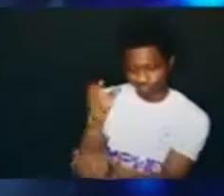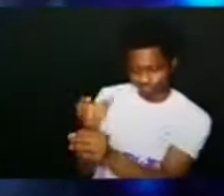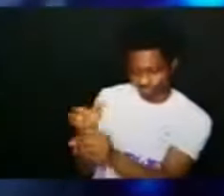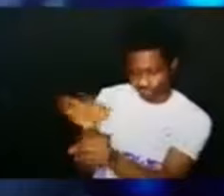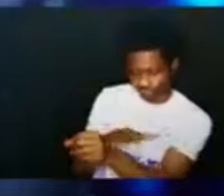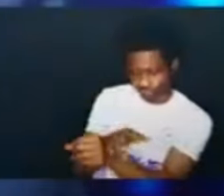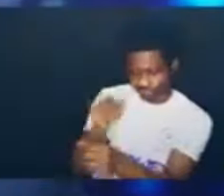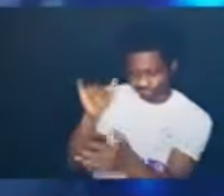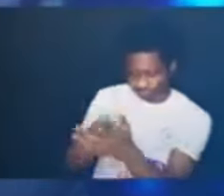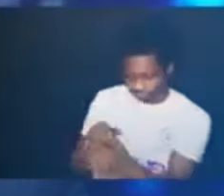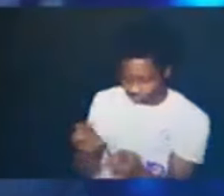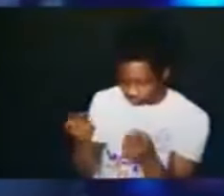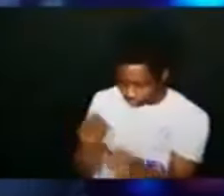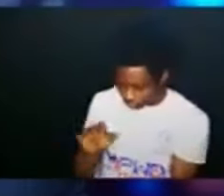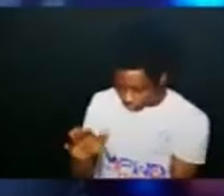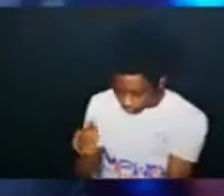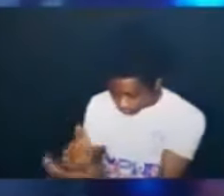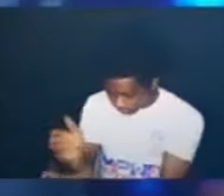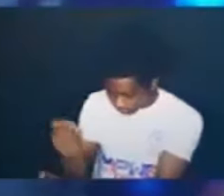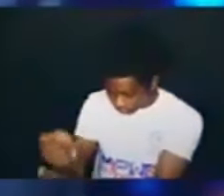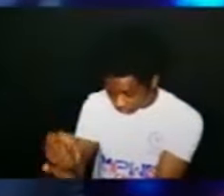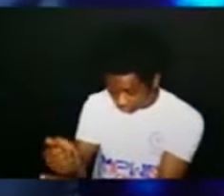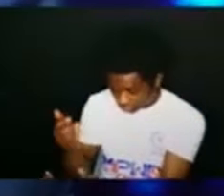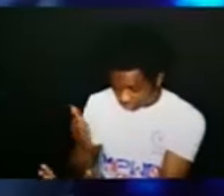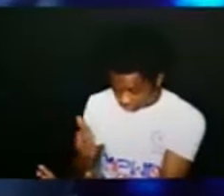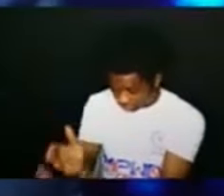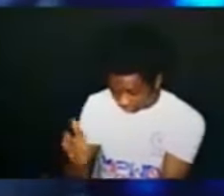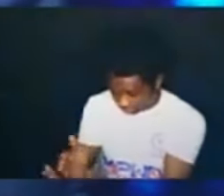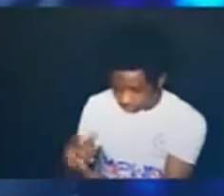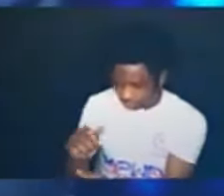rights does not become a stumbling block to the weak.